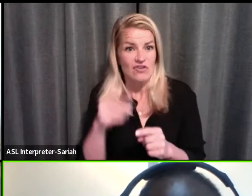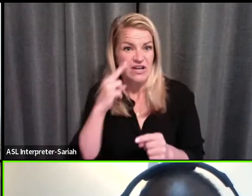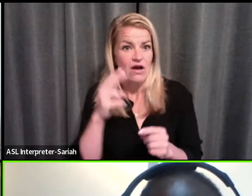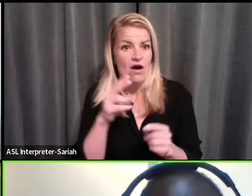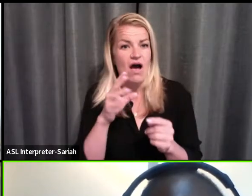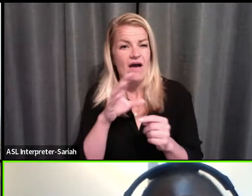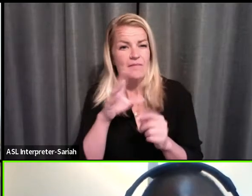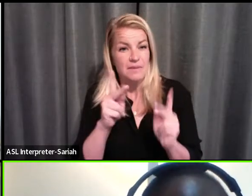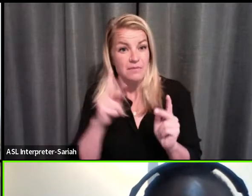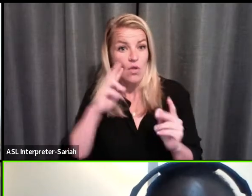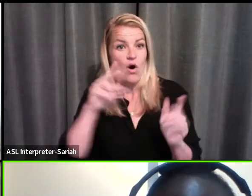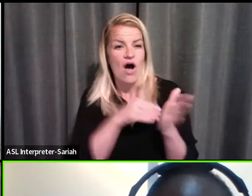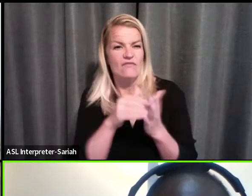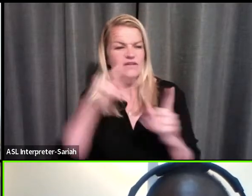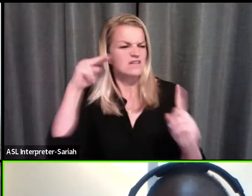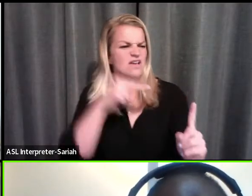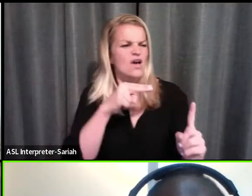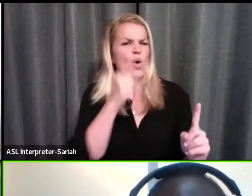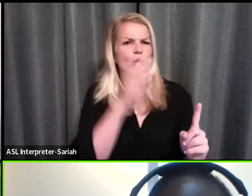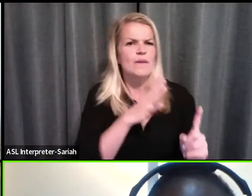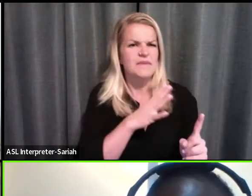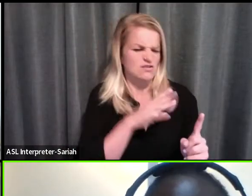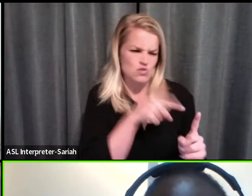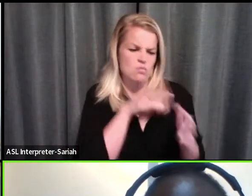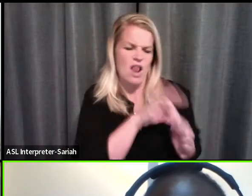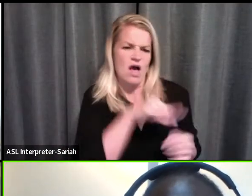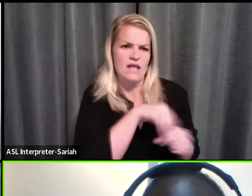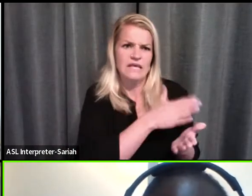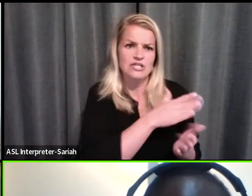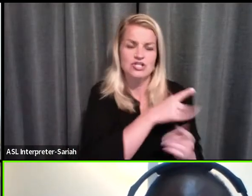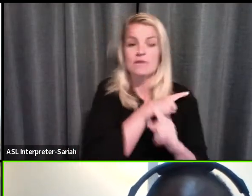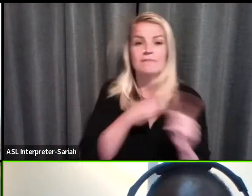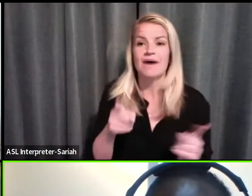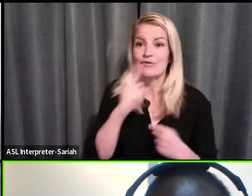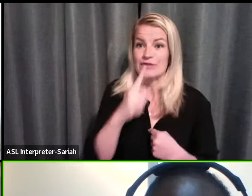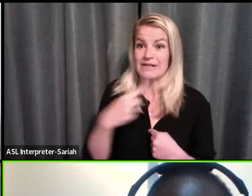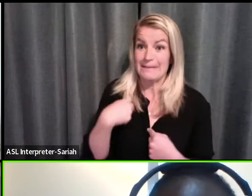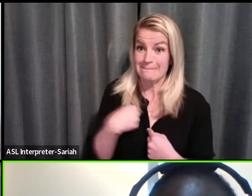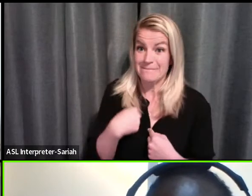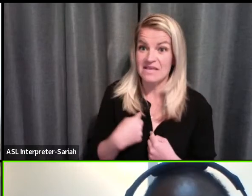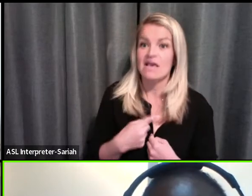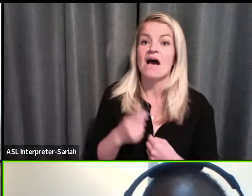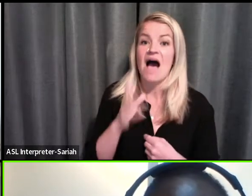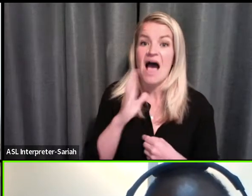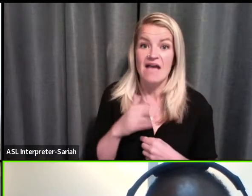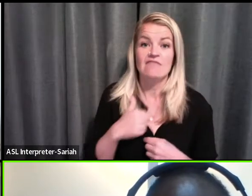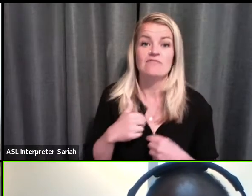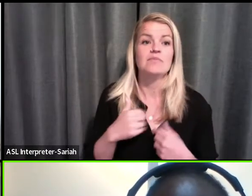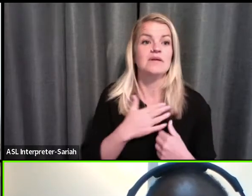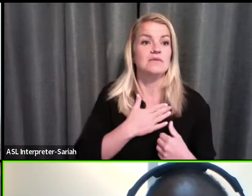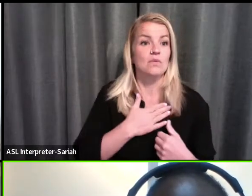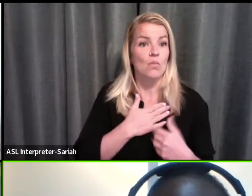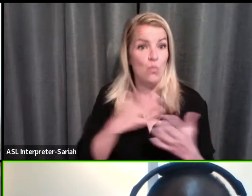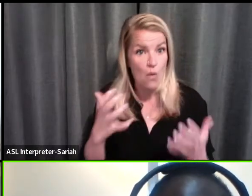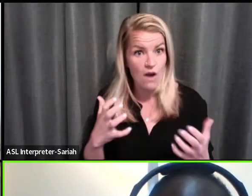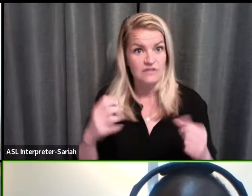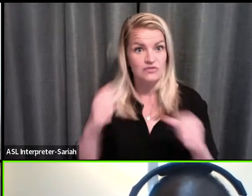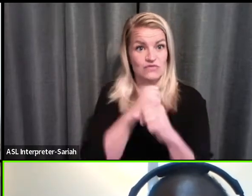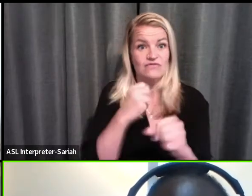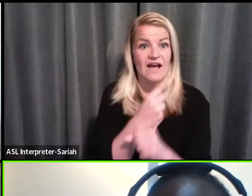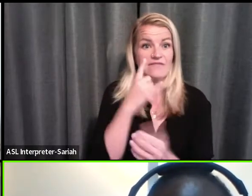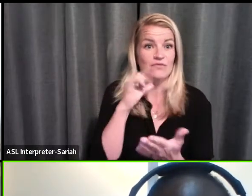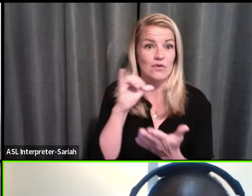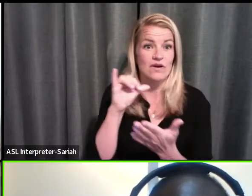And such desires actually motivated me and still motivates me to do such stories on women, peace, and security. Honestly,